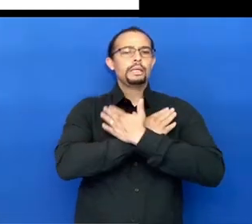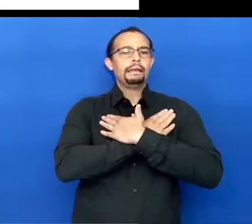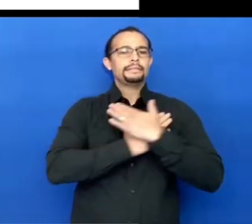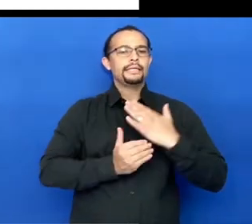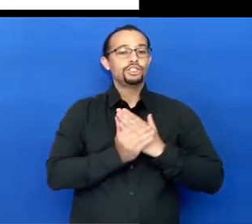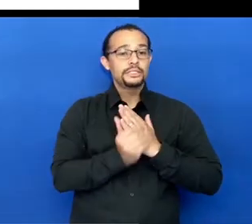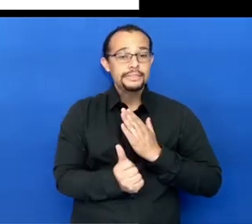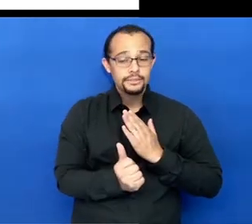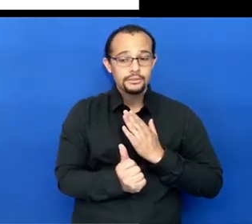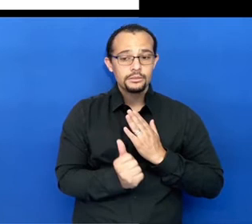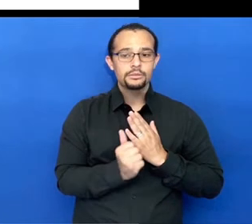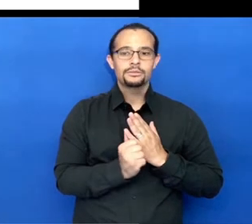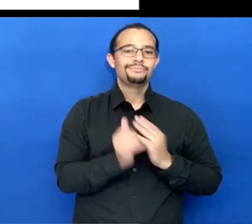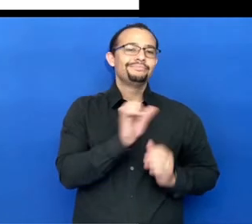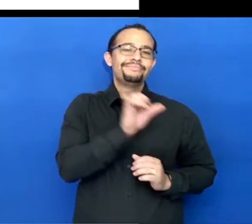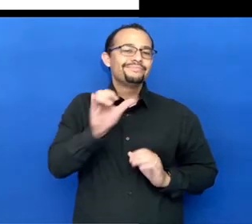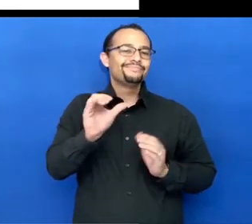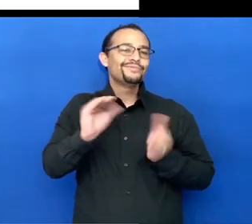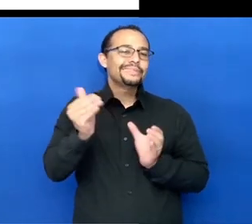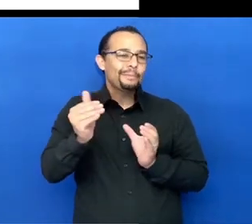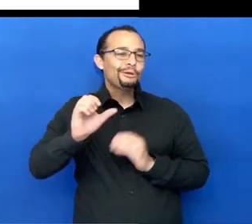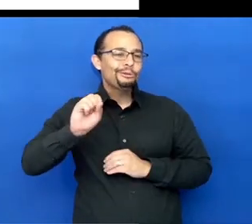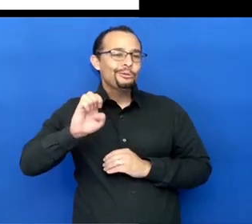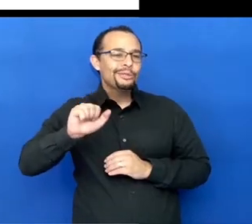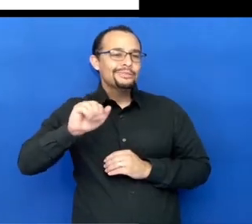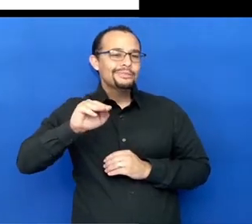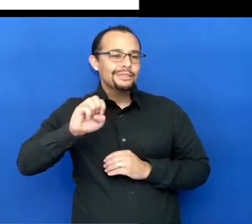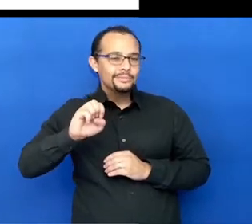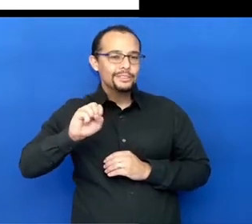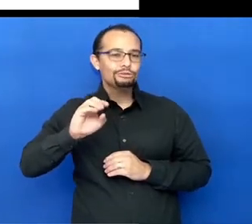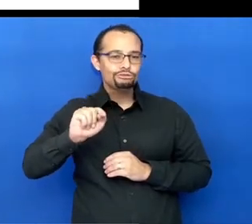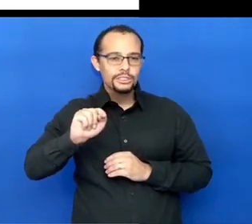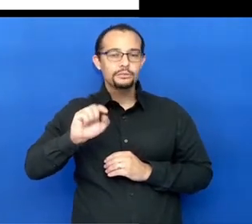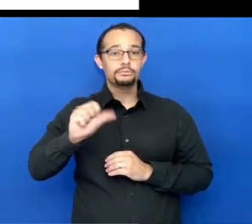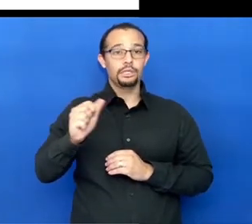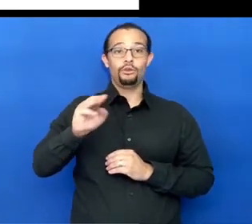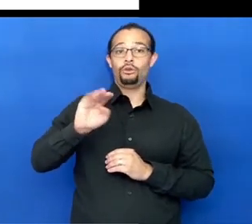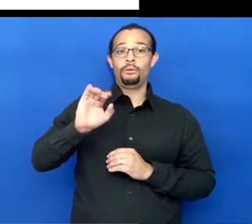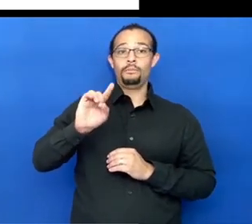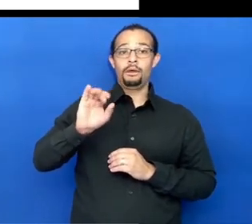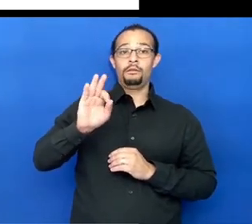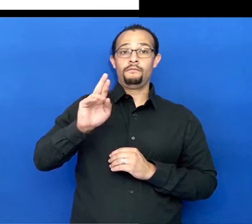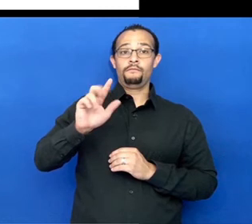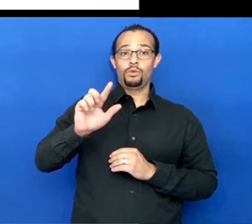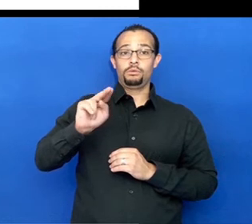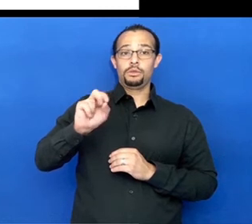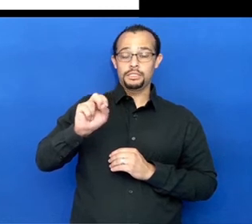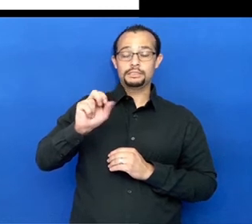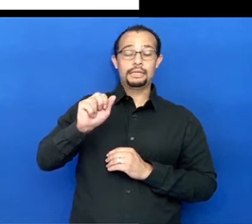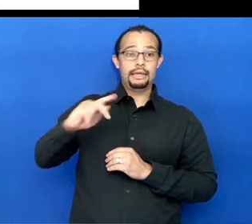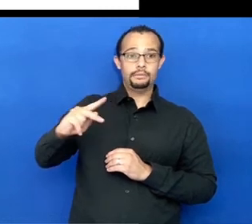the relaxation techniques that is just a way similar to the Sesame Street and the other